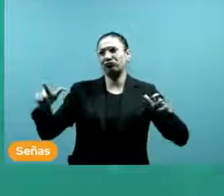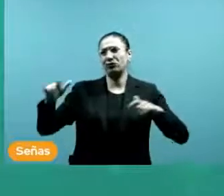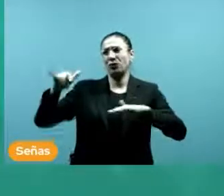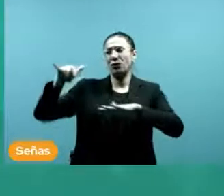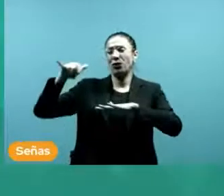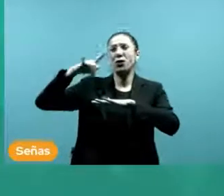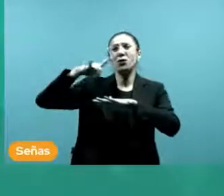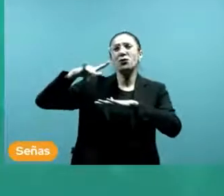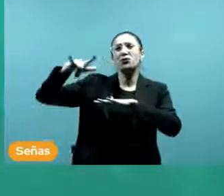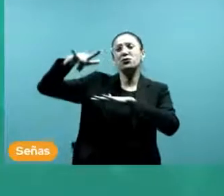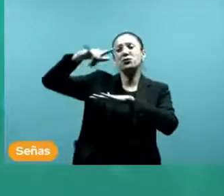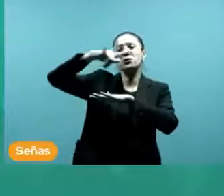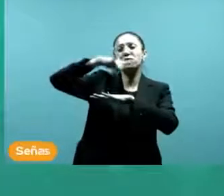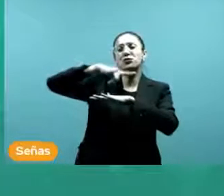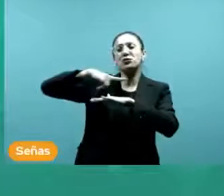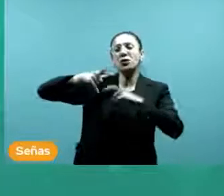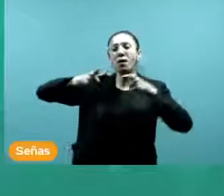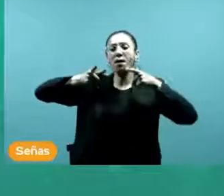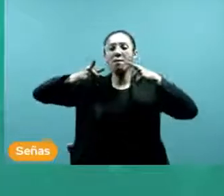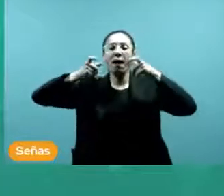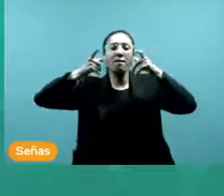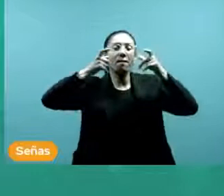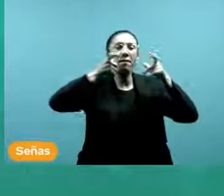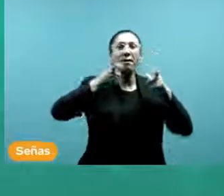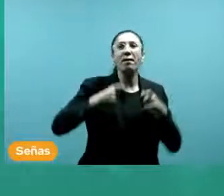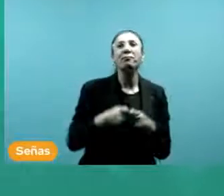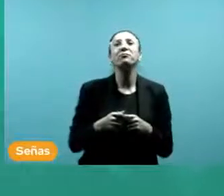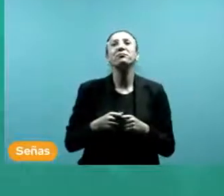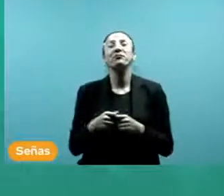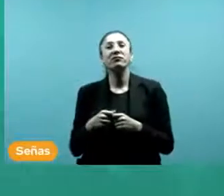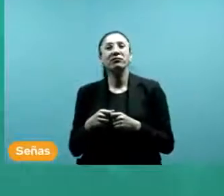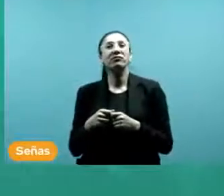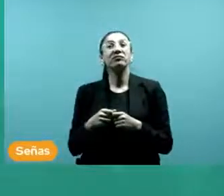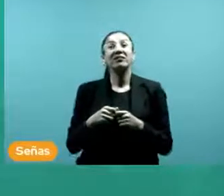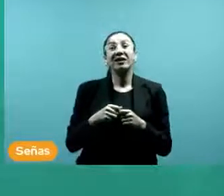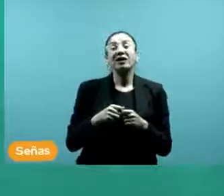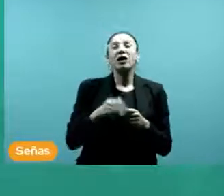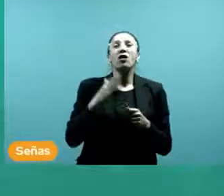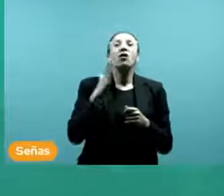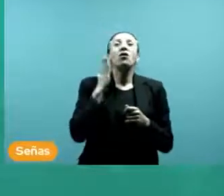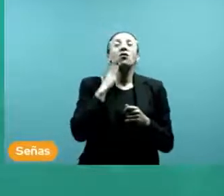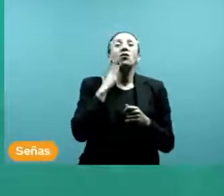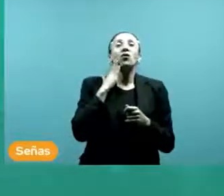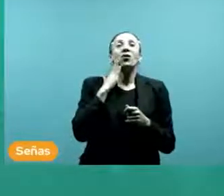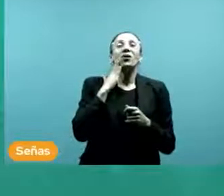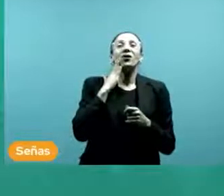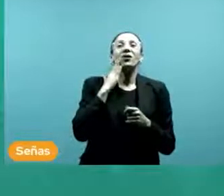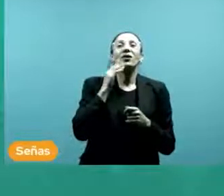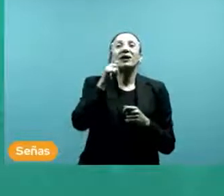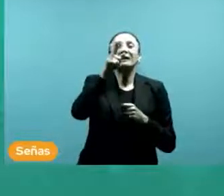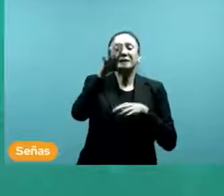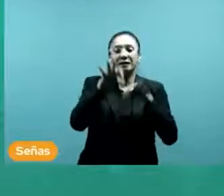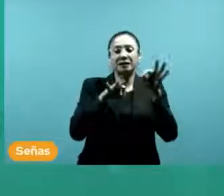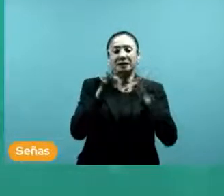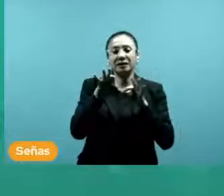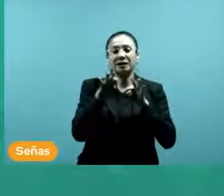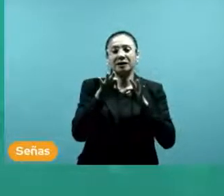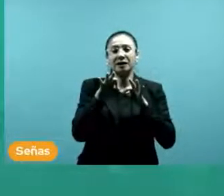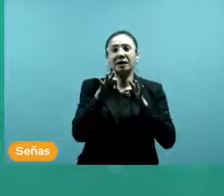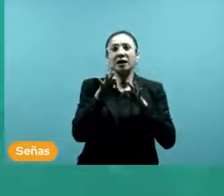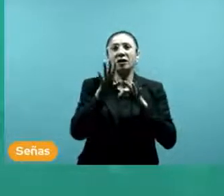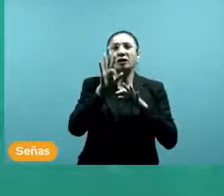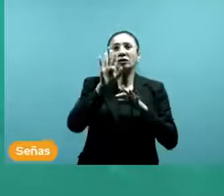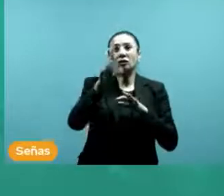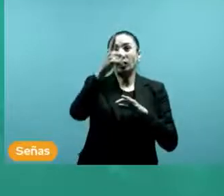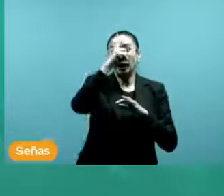we talk hablamos about de la historia camp, de Auschwitz, estamos hablando de un campo que tenía varias funciones. Concentration